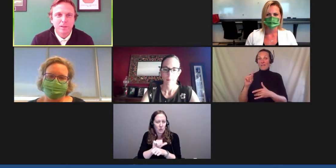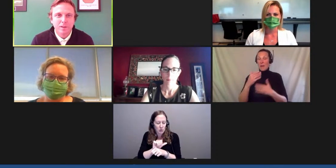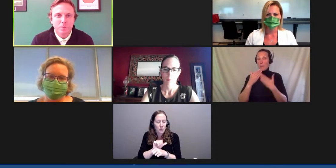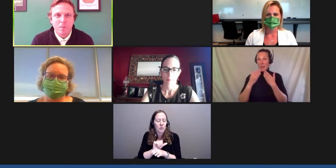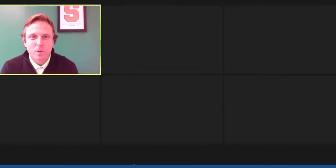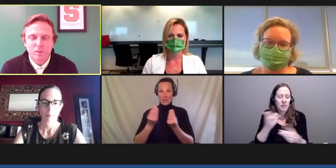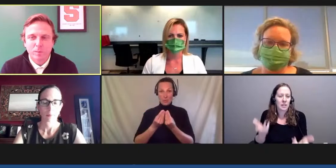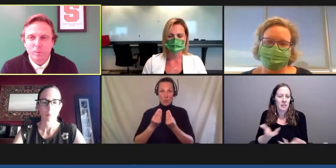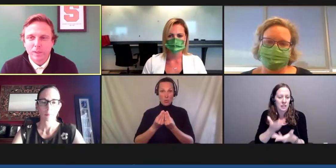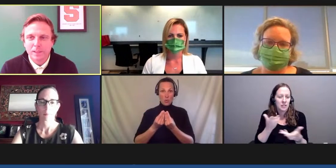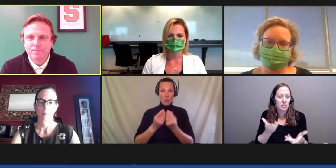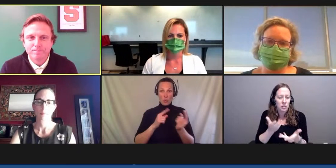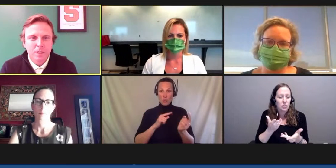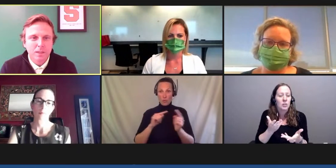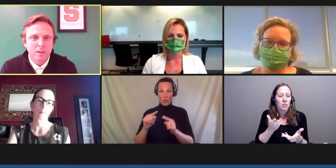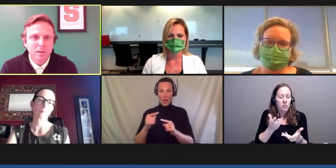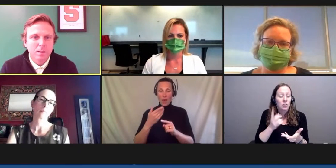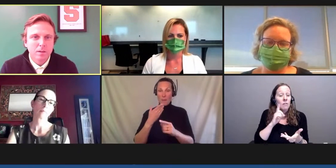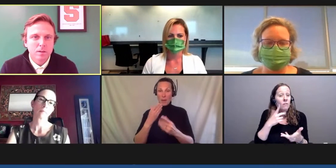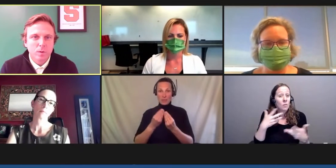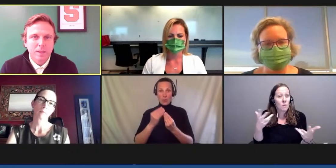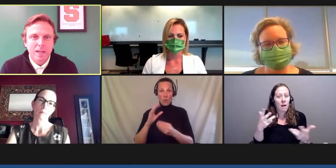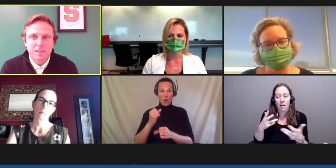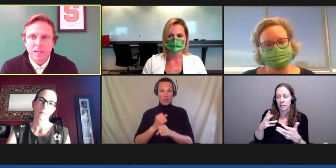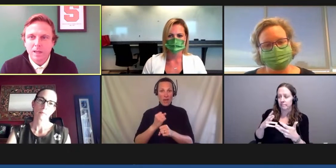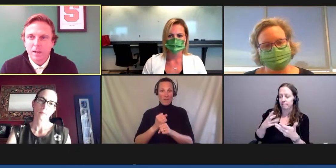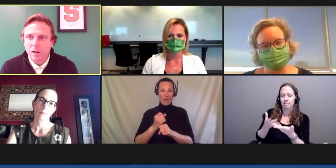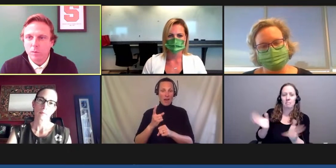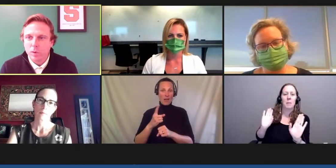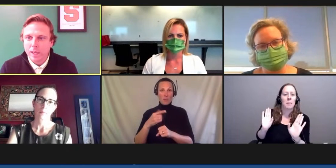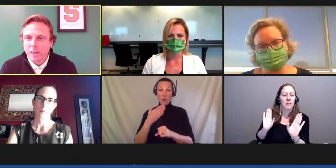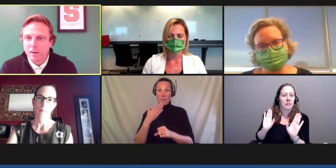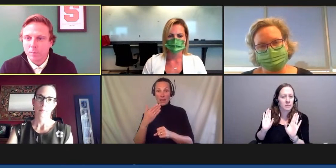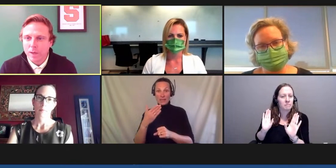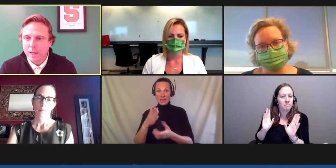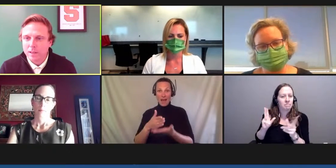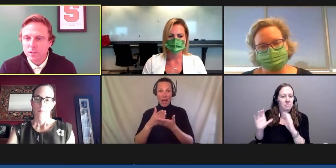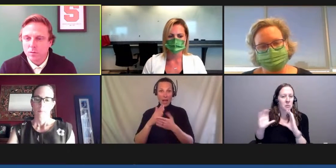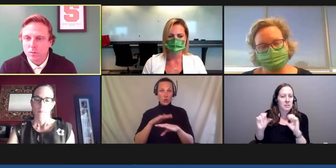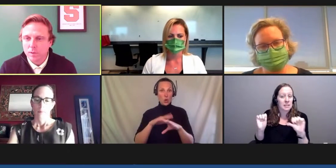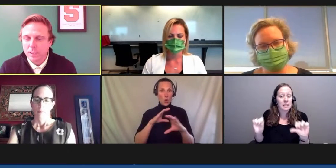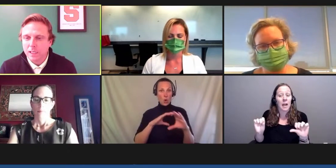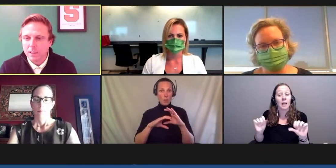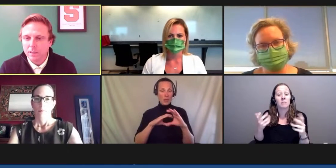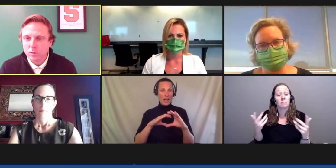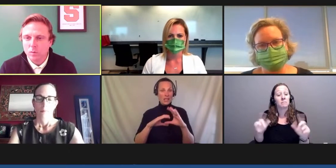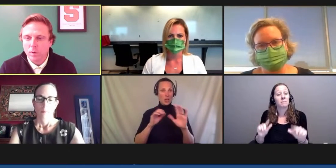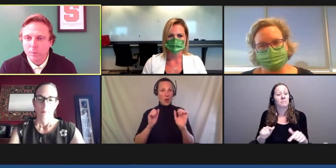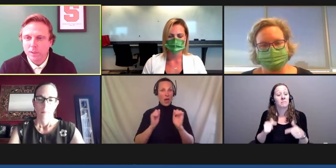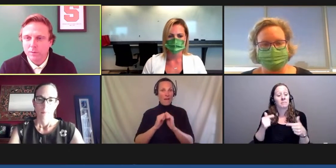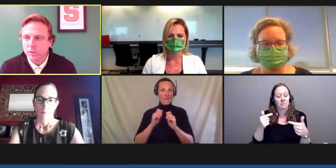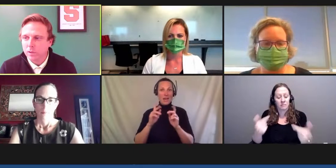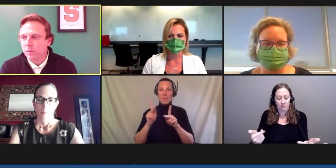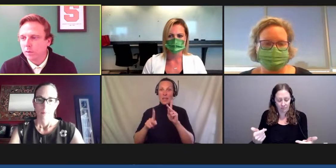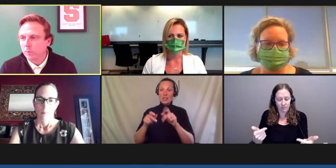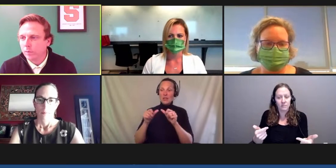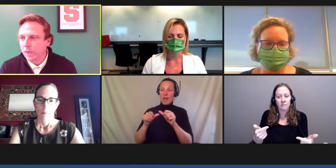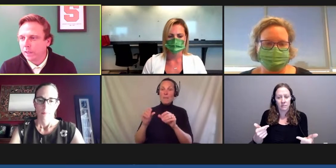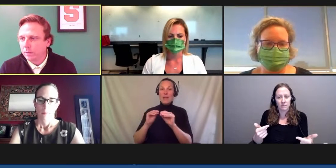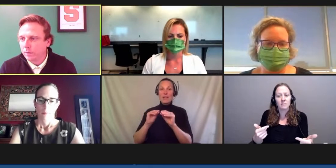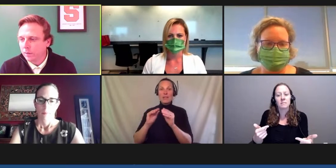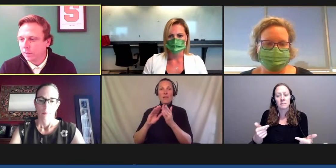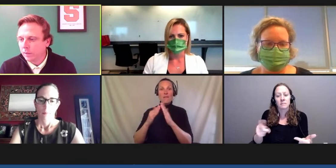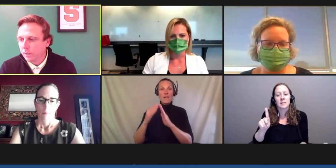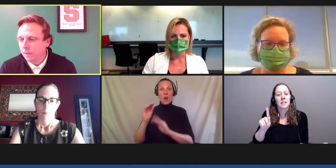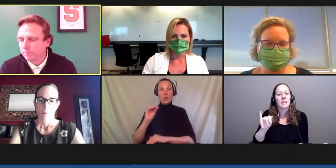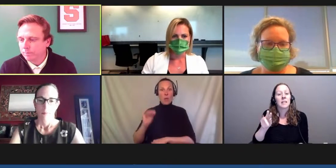with members of the public. So with that said, I will hand it back to Keena, who I believe will provide